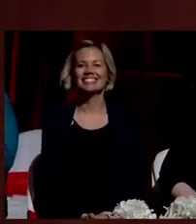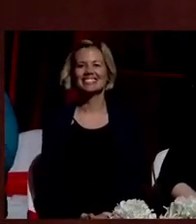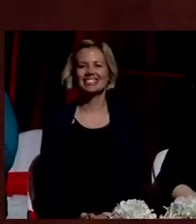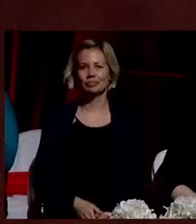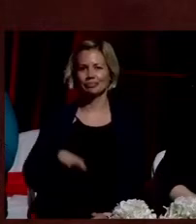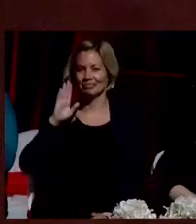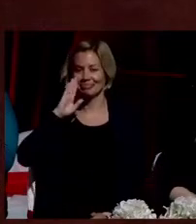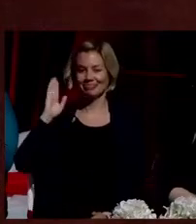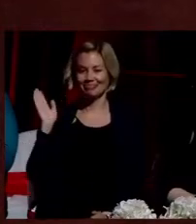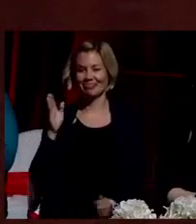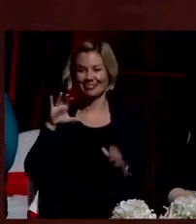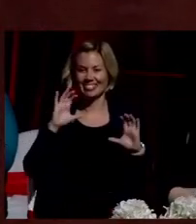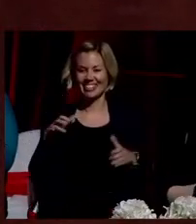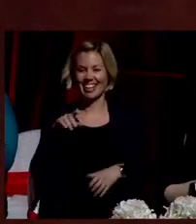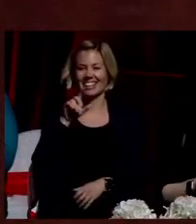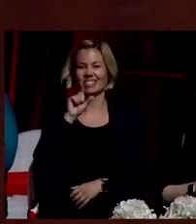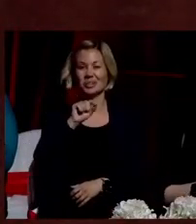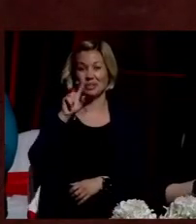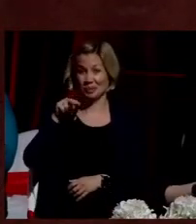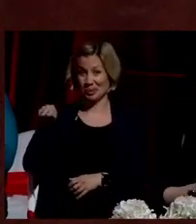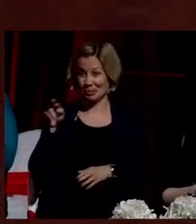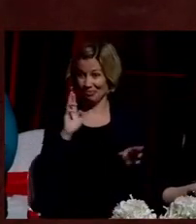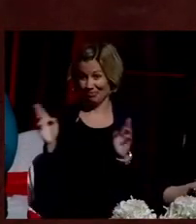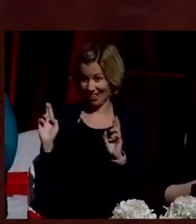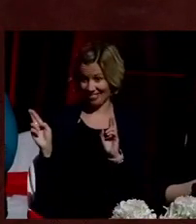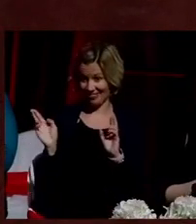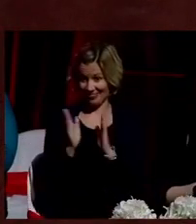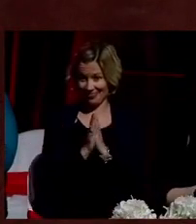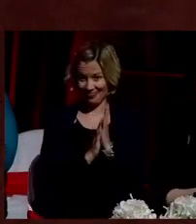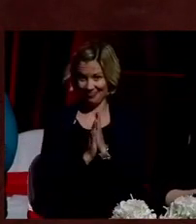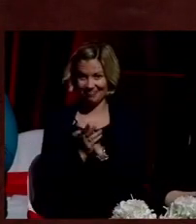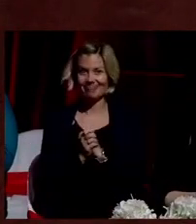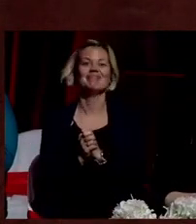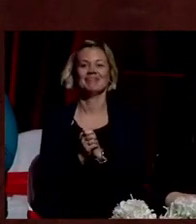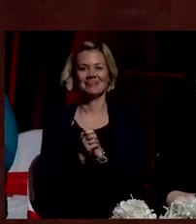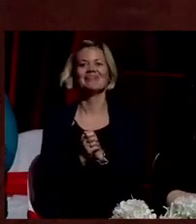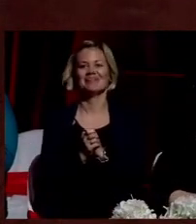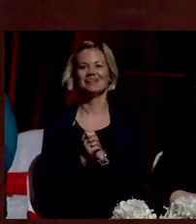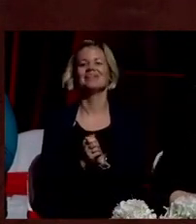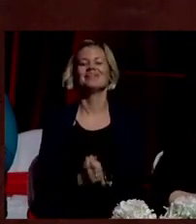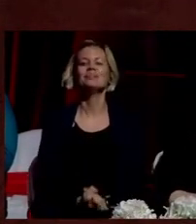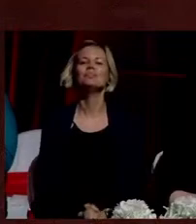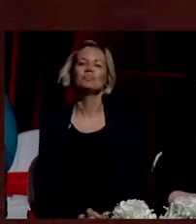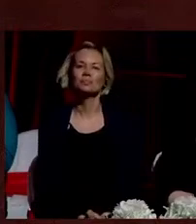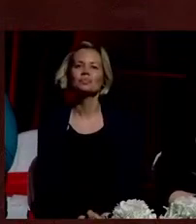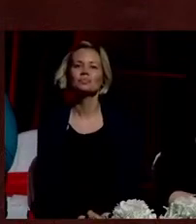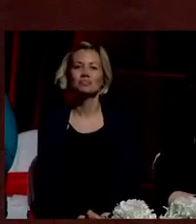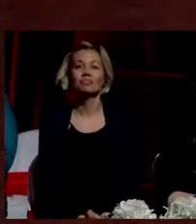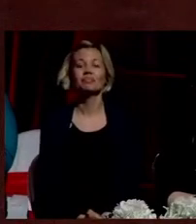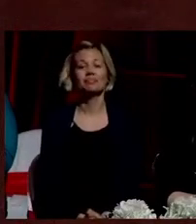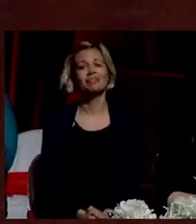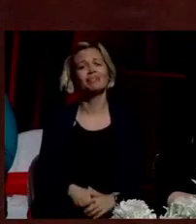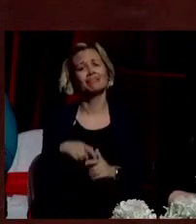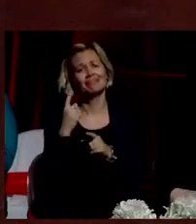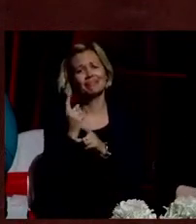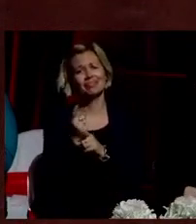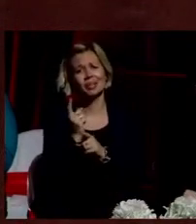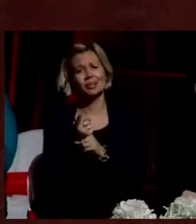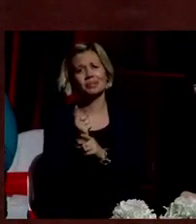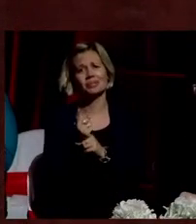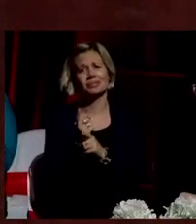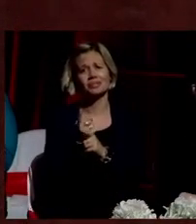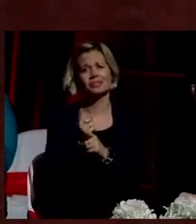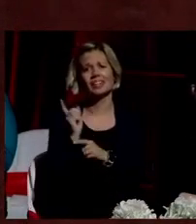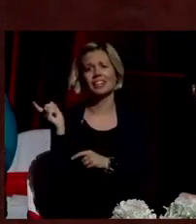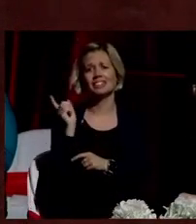Hey, class of 2022, are you ready? Yeah. And that's absolutely right. We had a lot of students right at the very